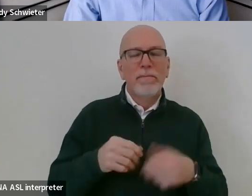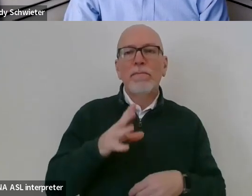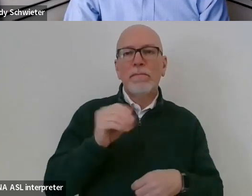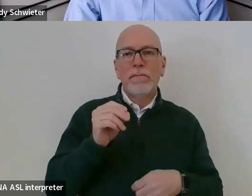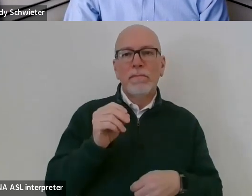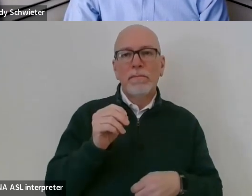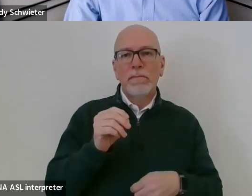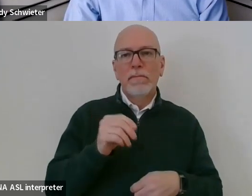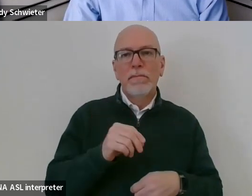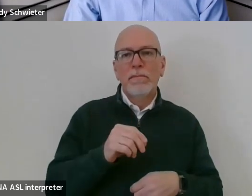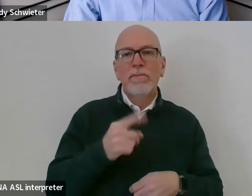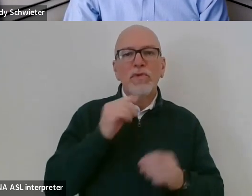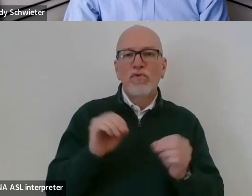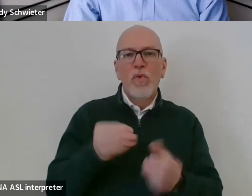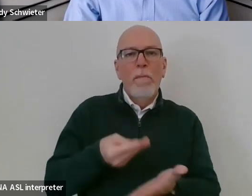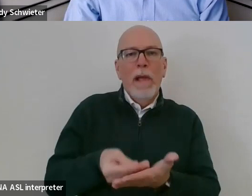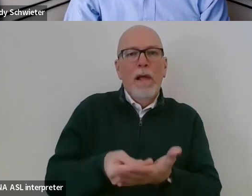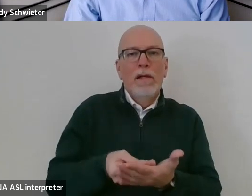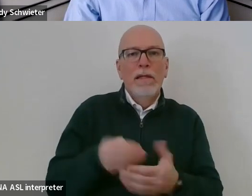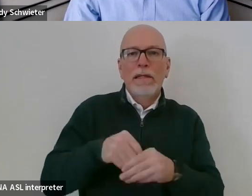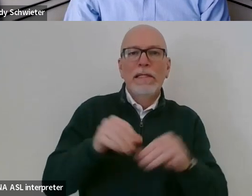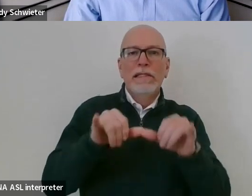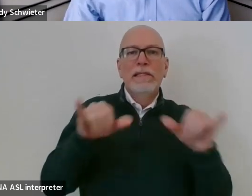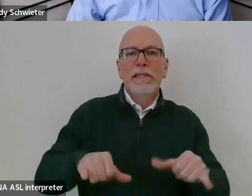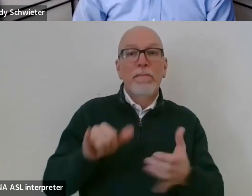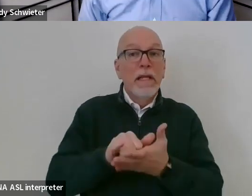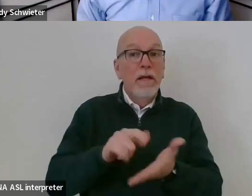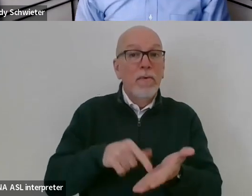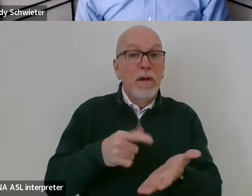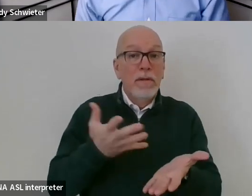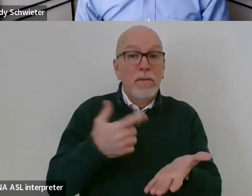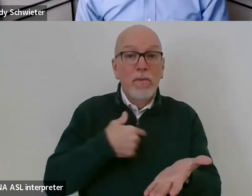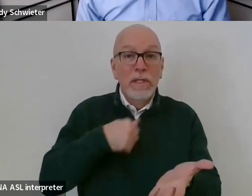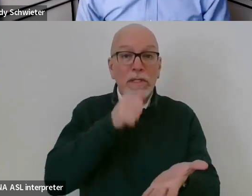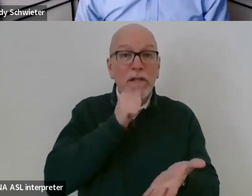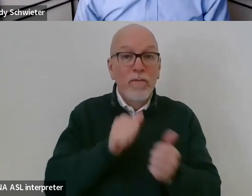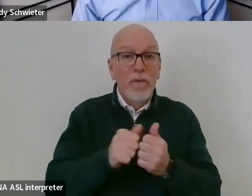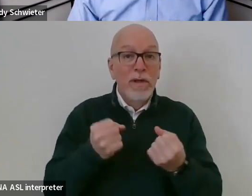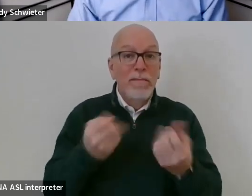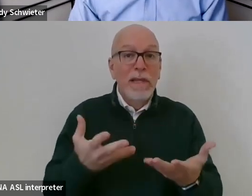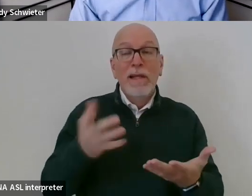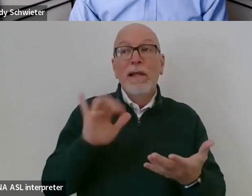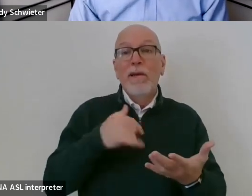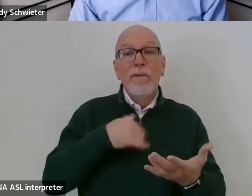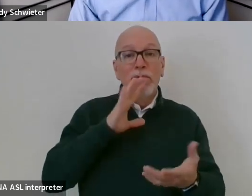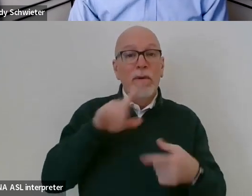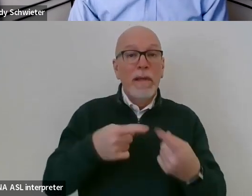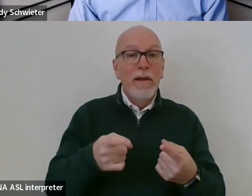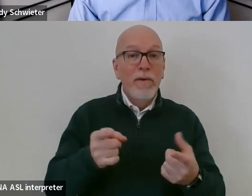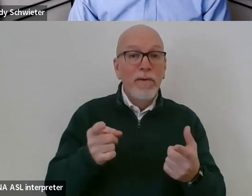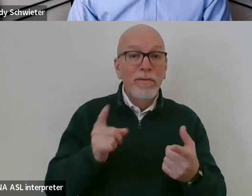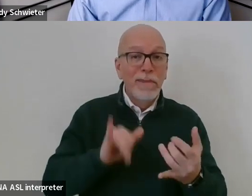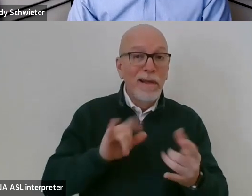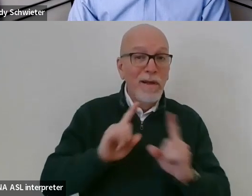and there's no money in the systems, and that's what we're suffering of in many ways when we're talking about this